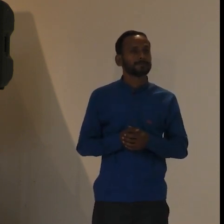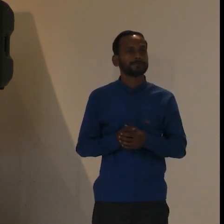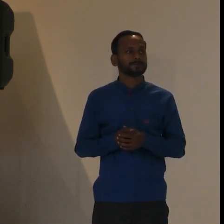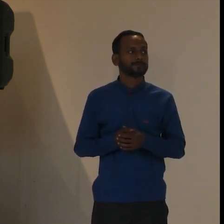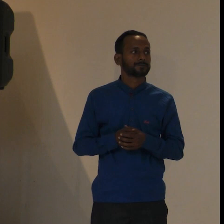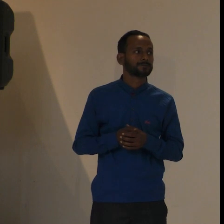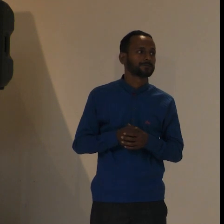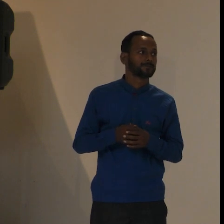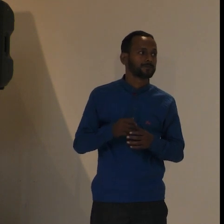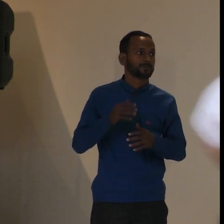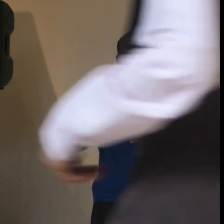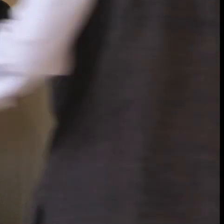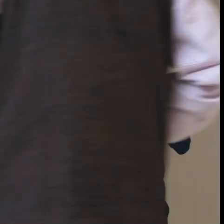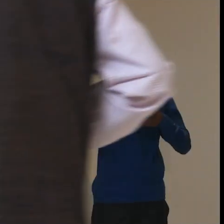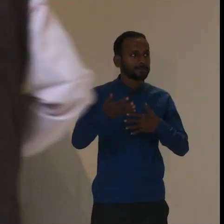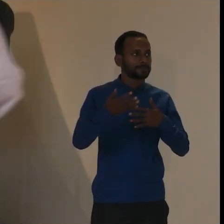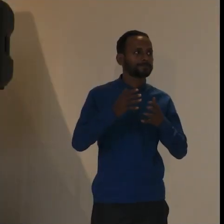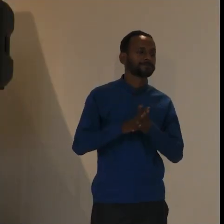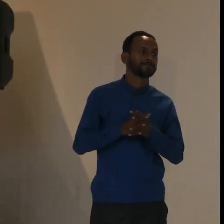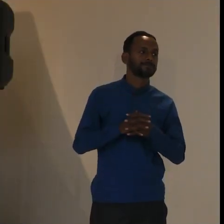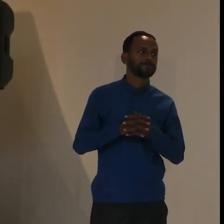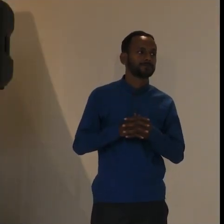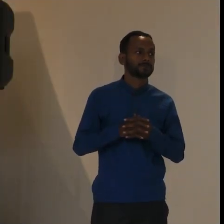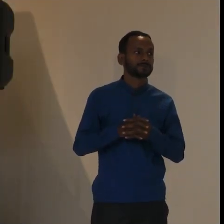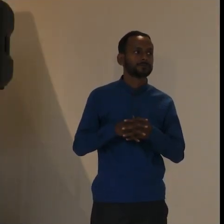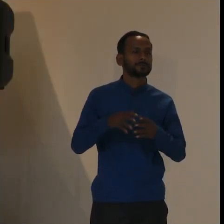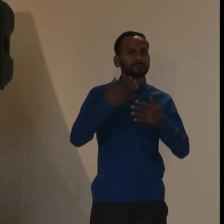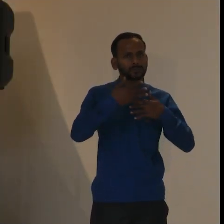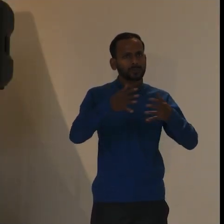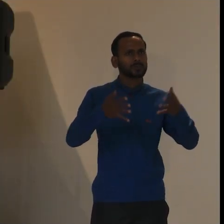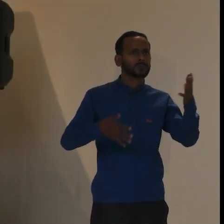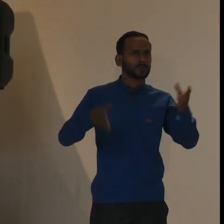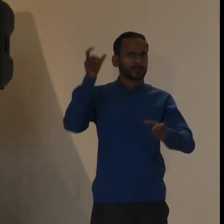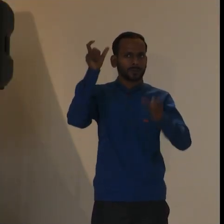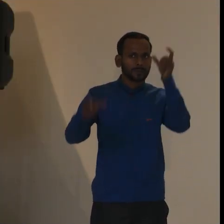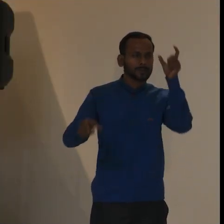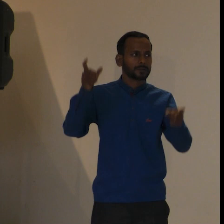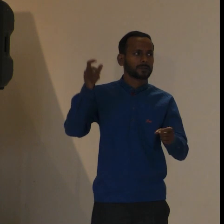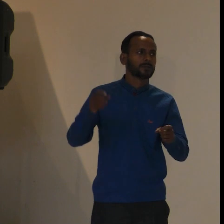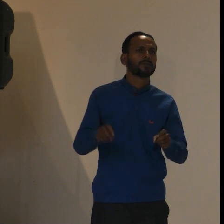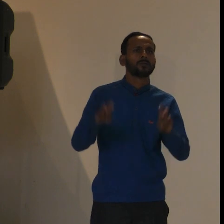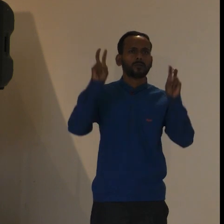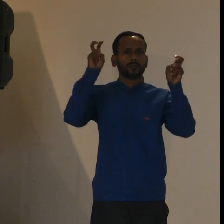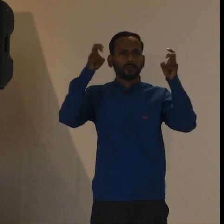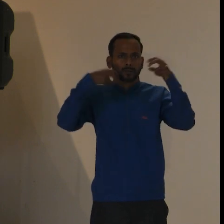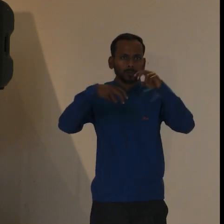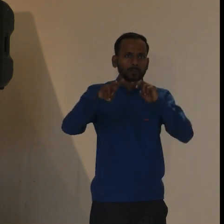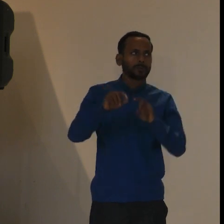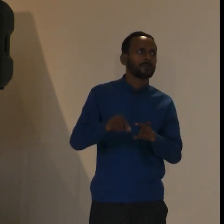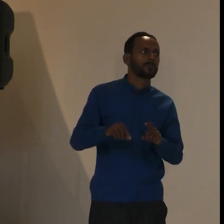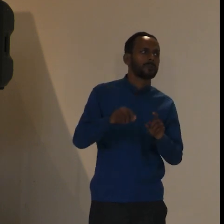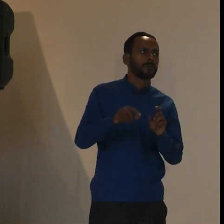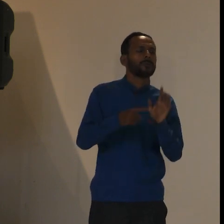we had a wish list, no holds barred. You know, anything that we could wish for in the context of our present